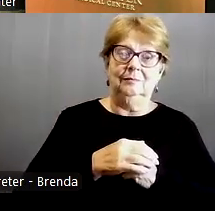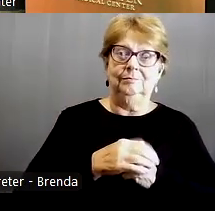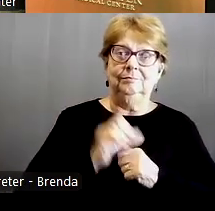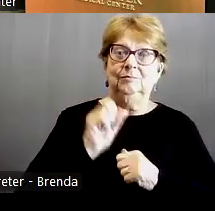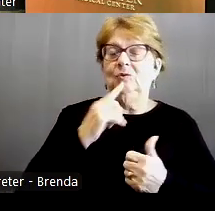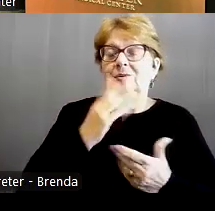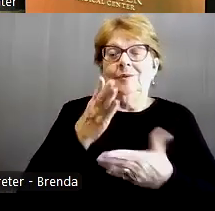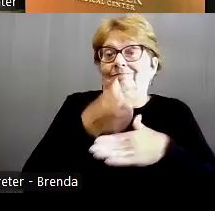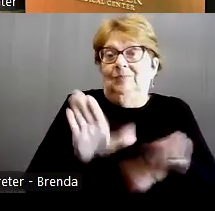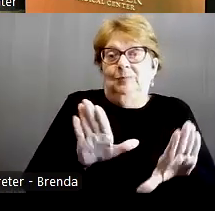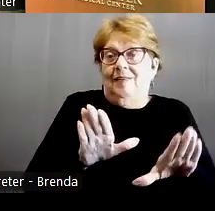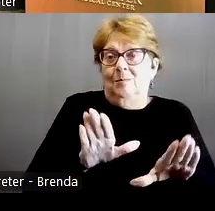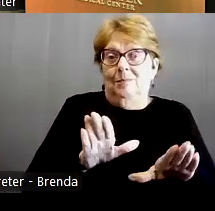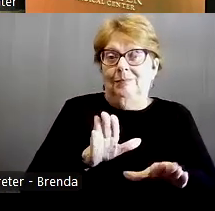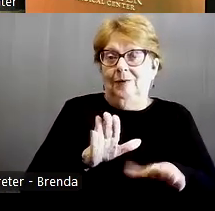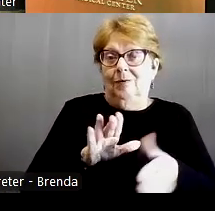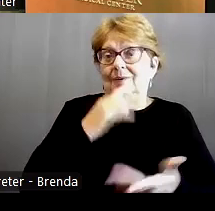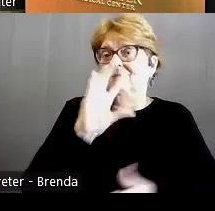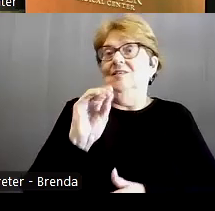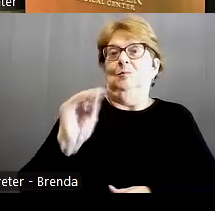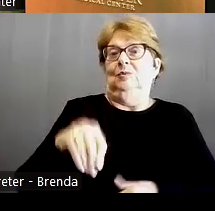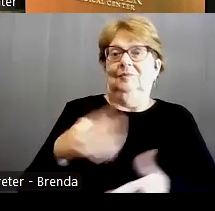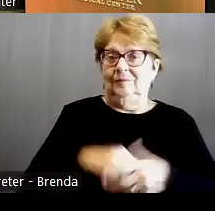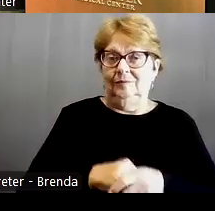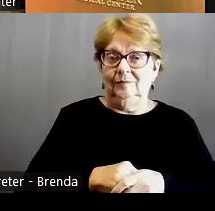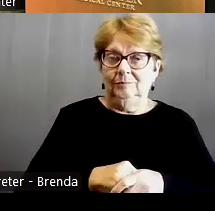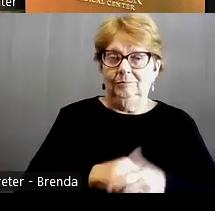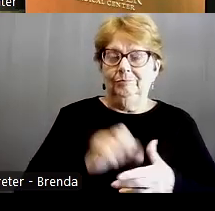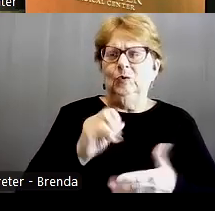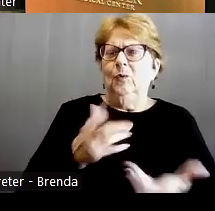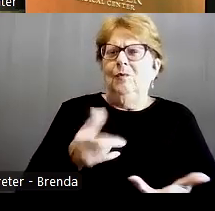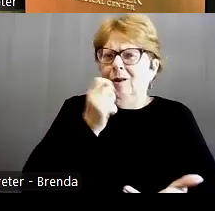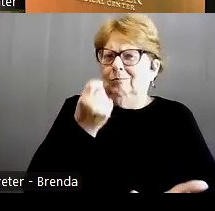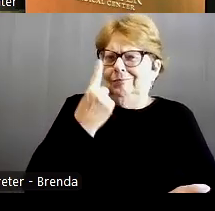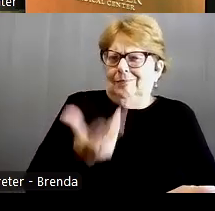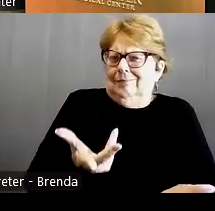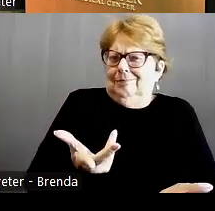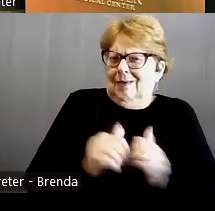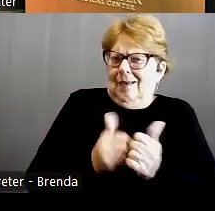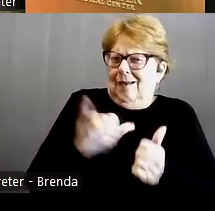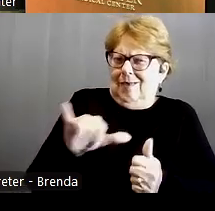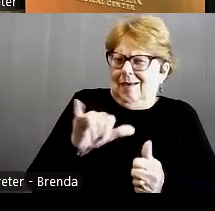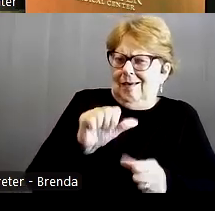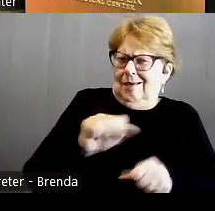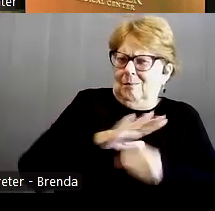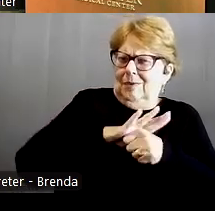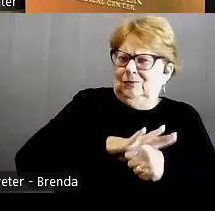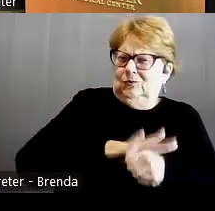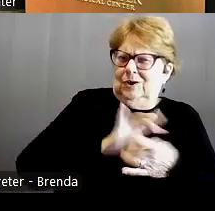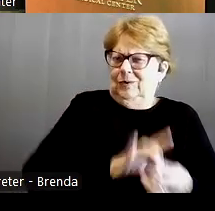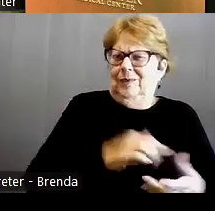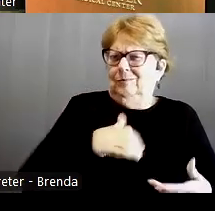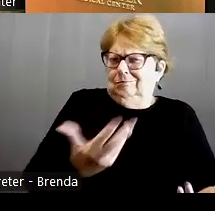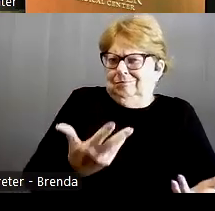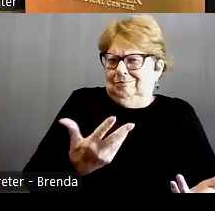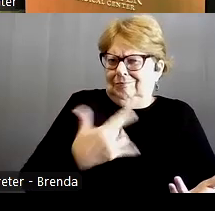and say 50%. So they don't get how this could be stress-related or because they don't feel they're under